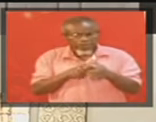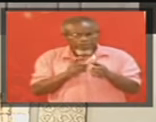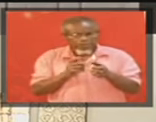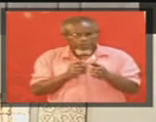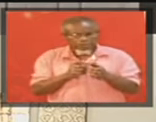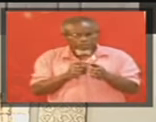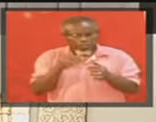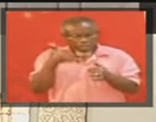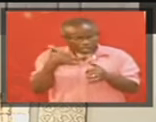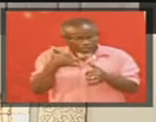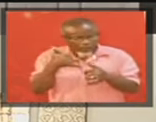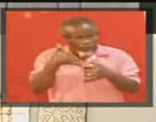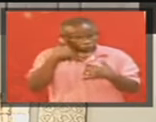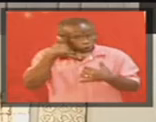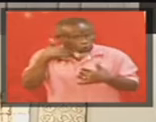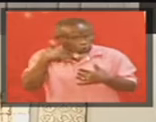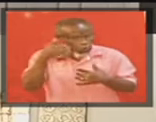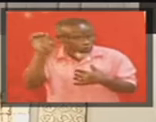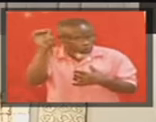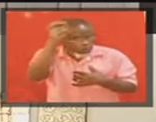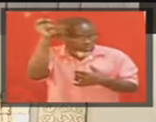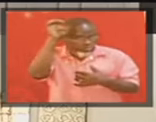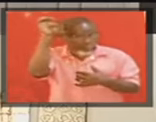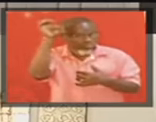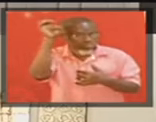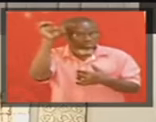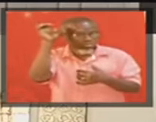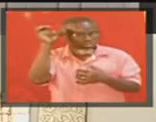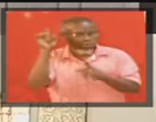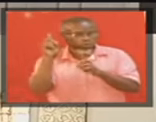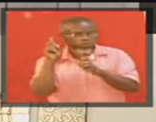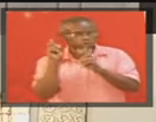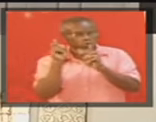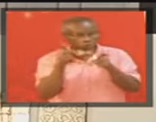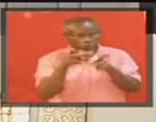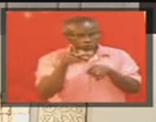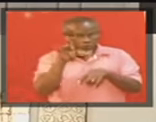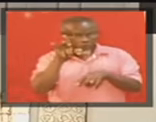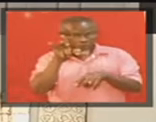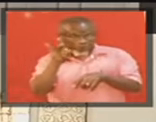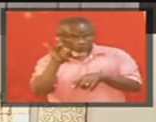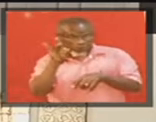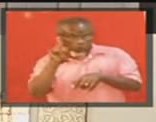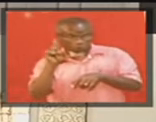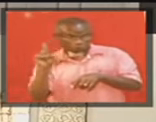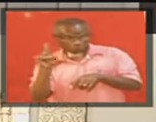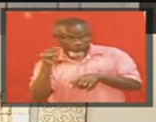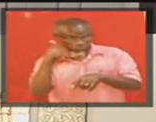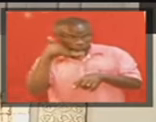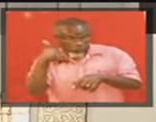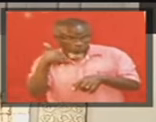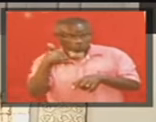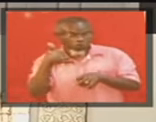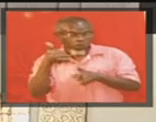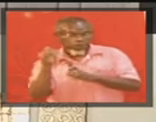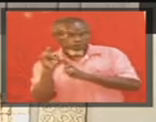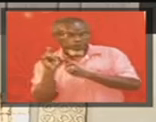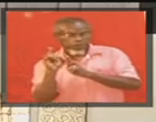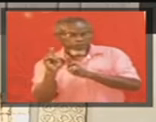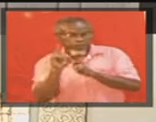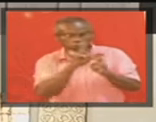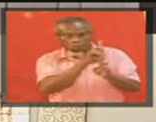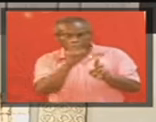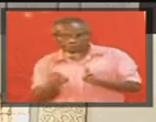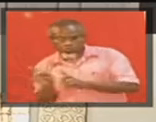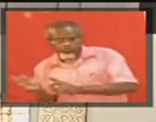the opportunity to call the ambulance service, which is 811, so that there is never a time where they do